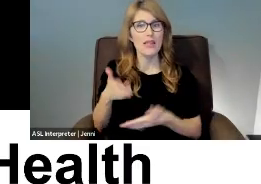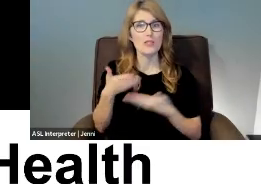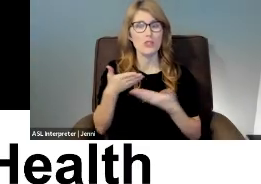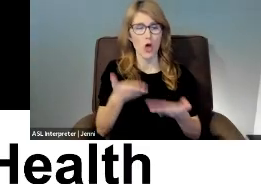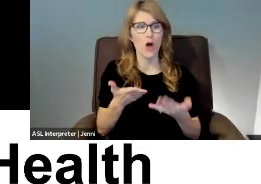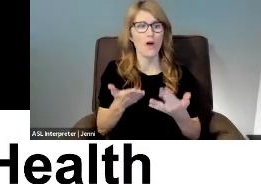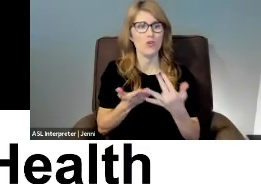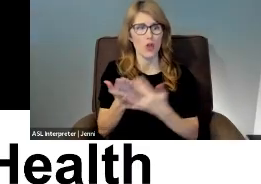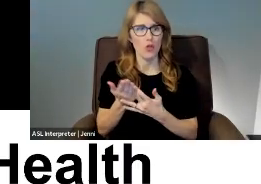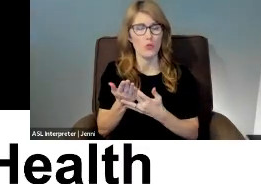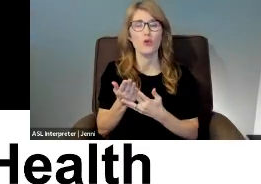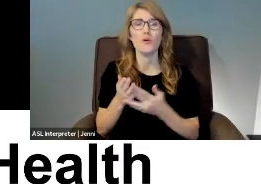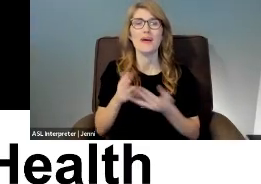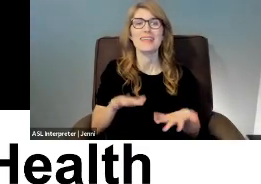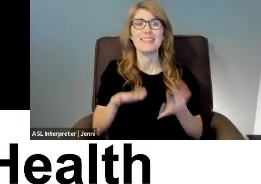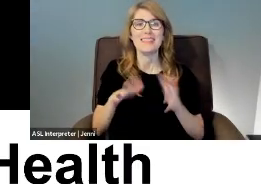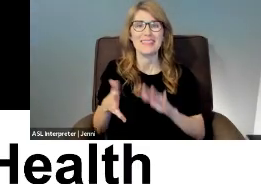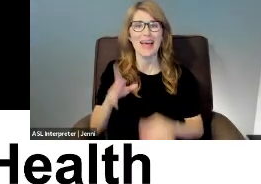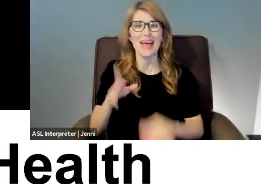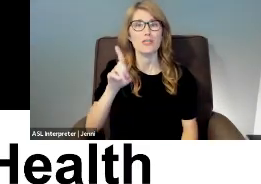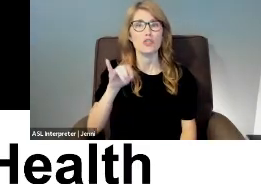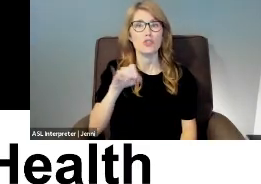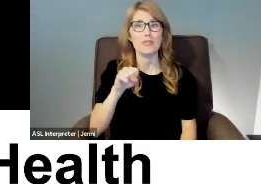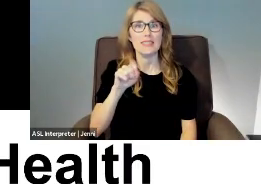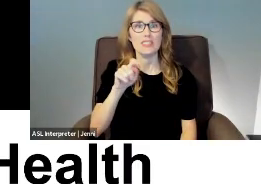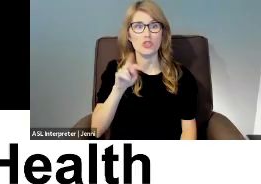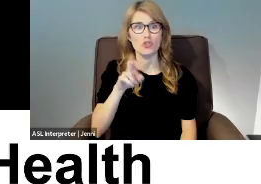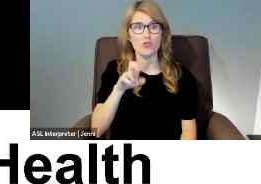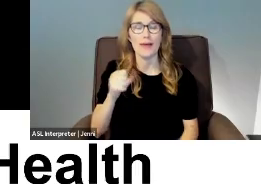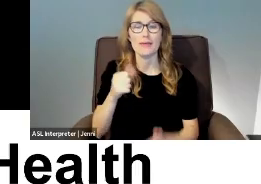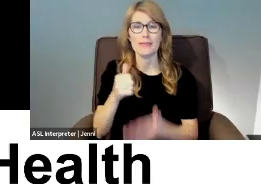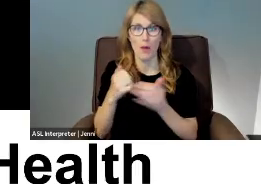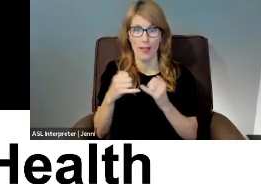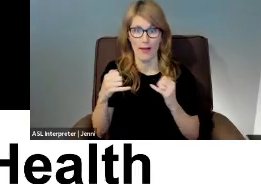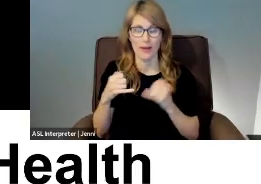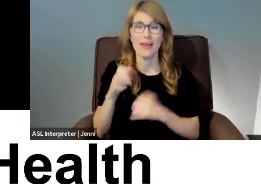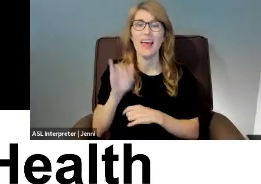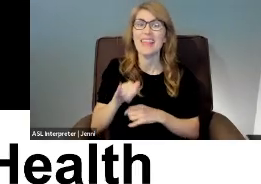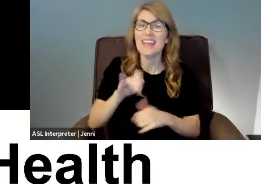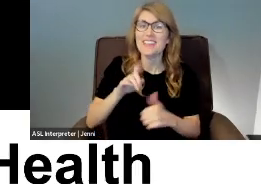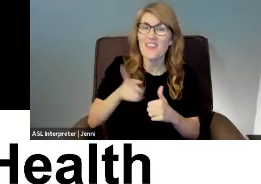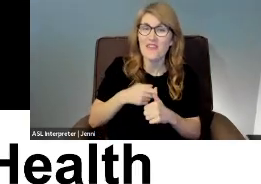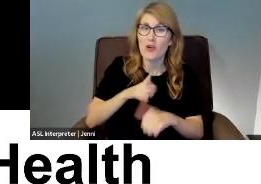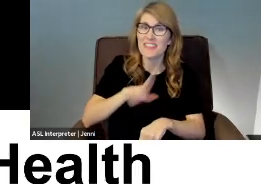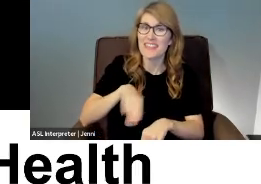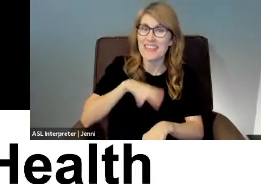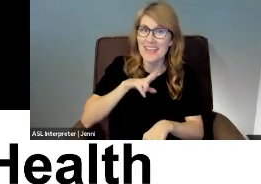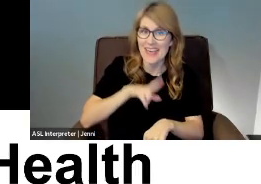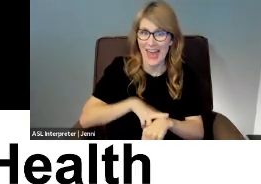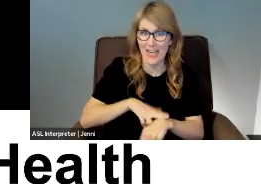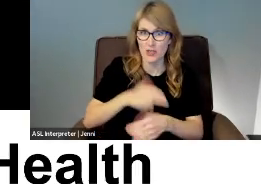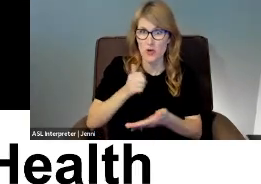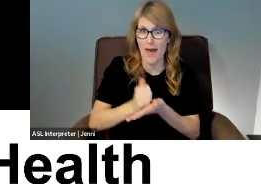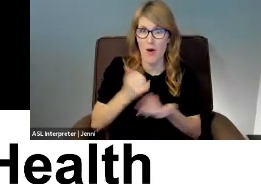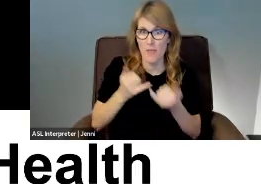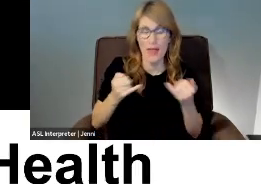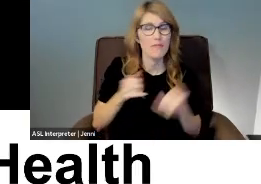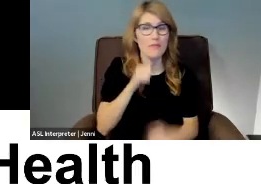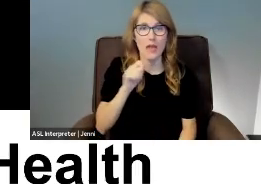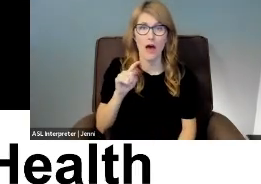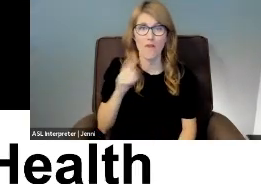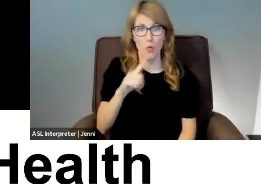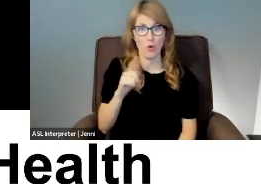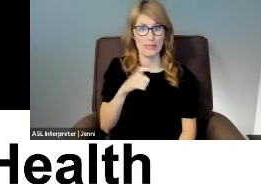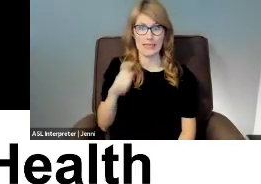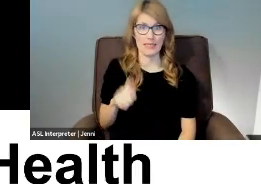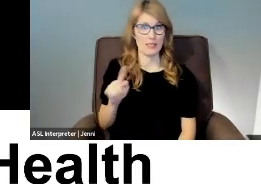distress helpline, and this is the first national hotline. So this isn't just specific to Texas. This